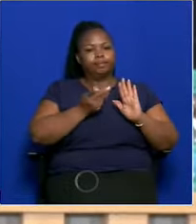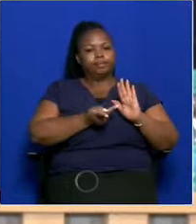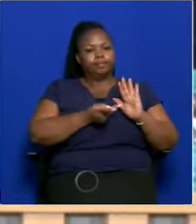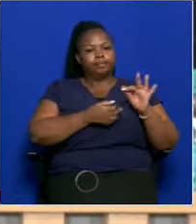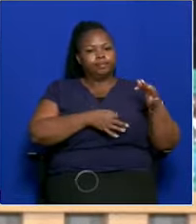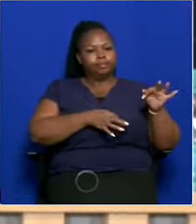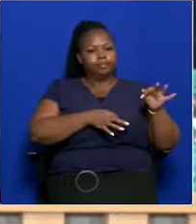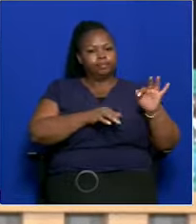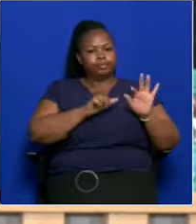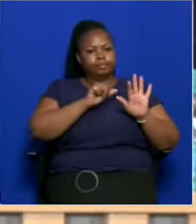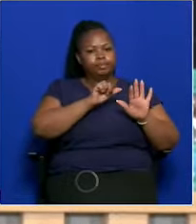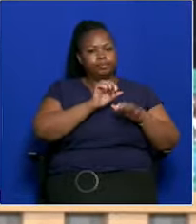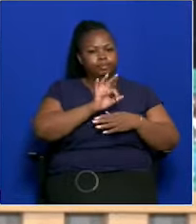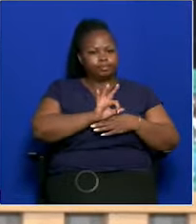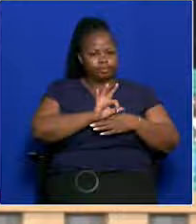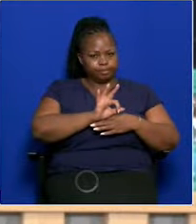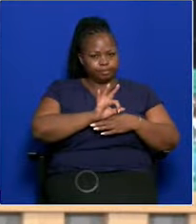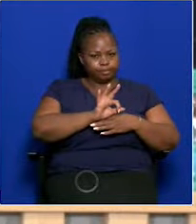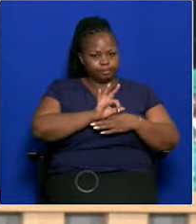63 of the chat.